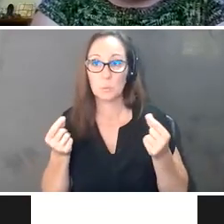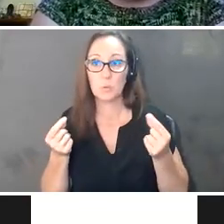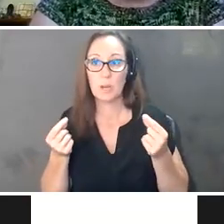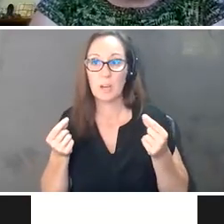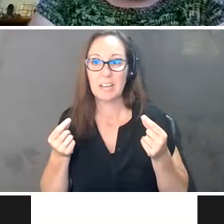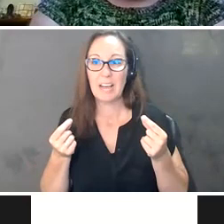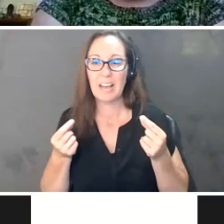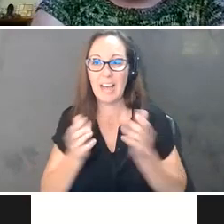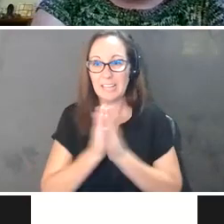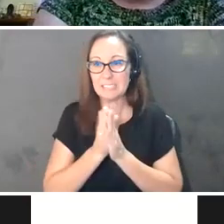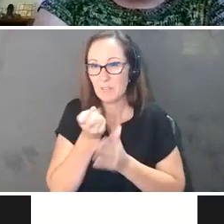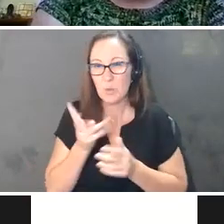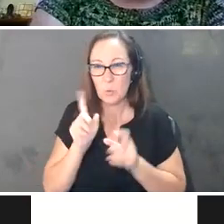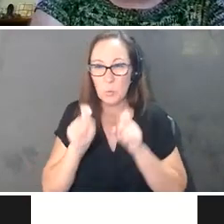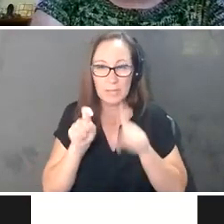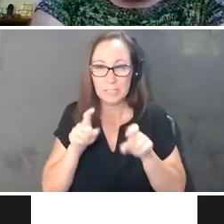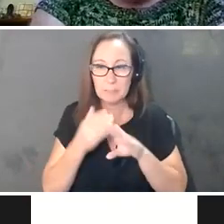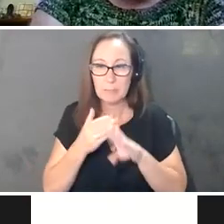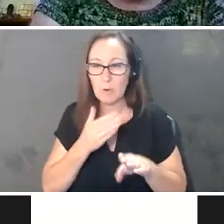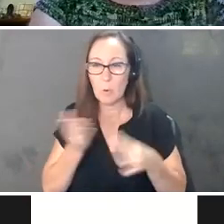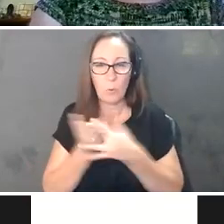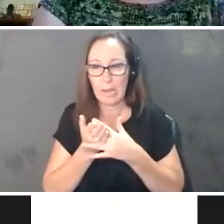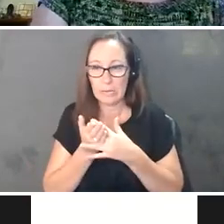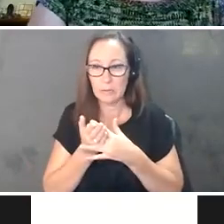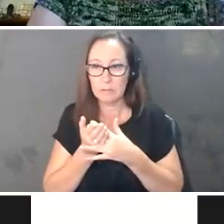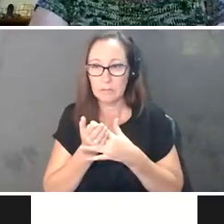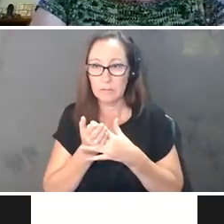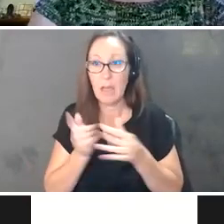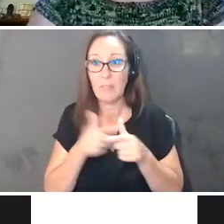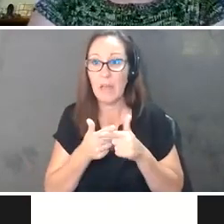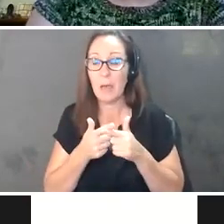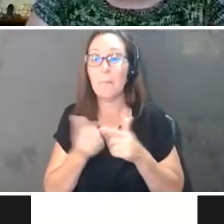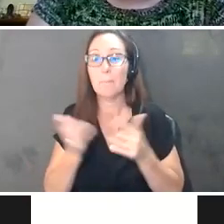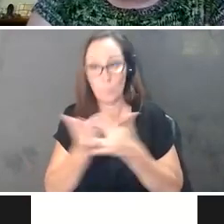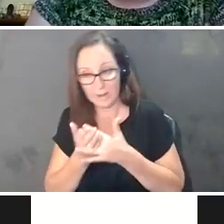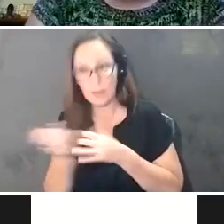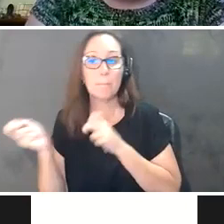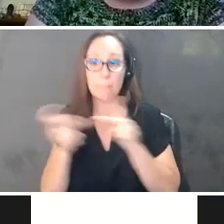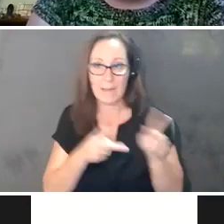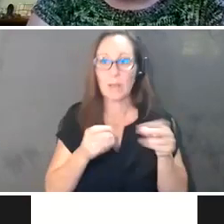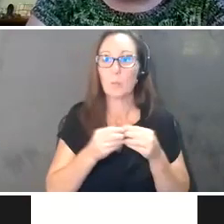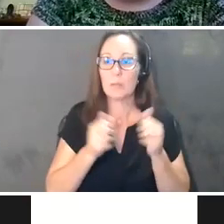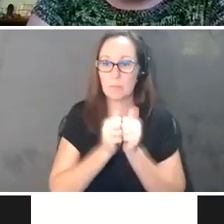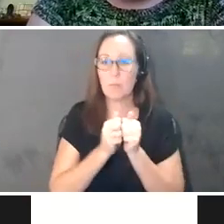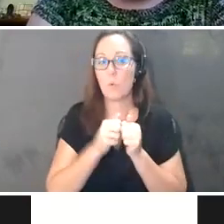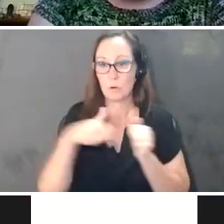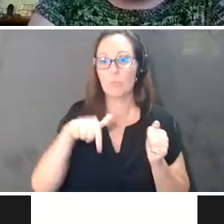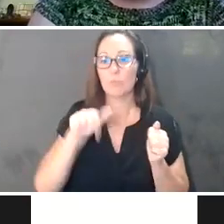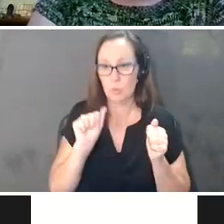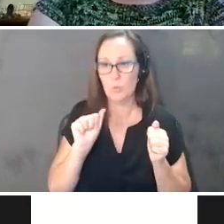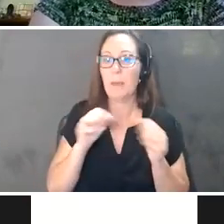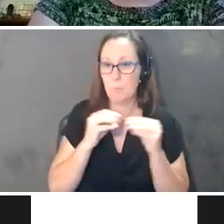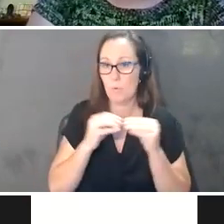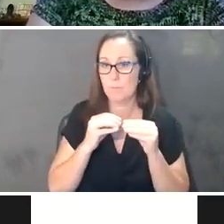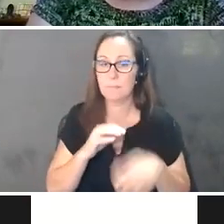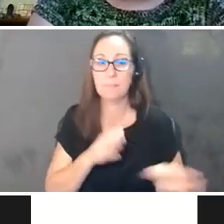a few questions here before we jump into our break, and then we'll return with some additional Q&A. So